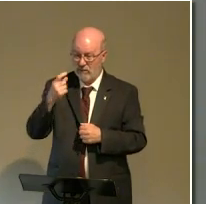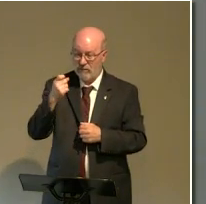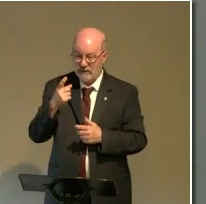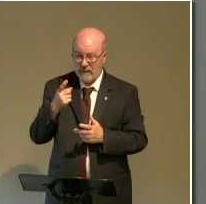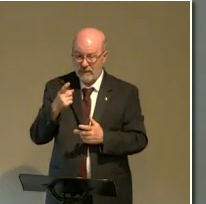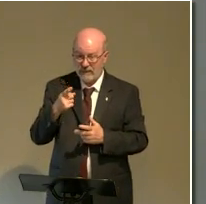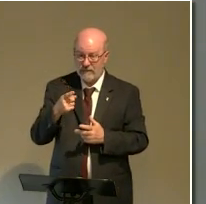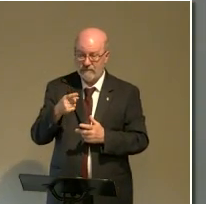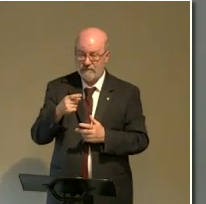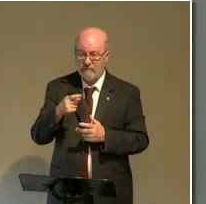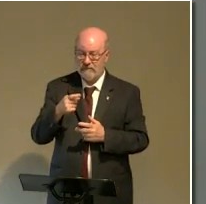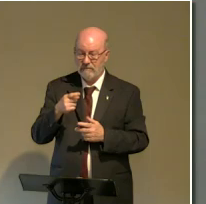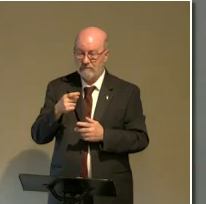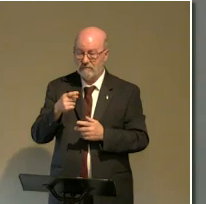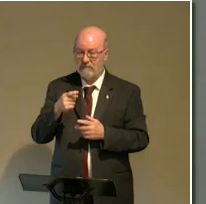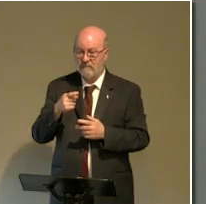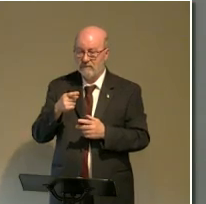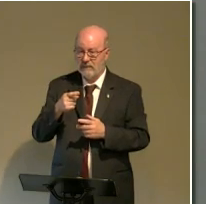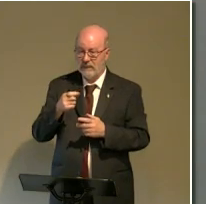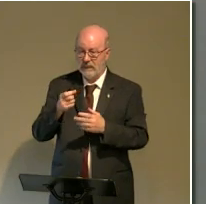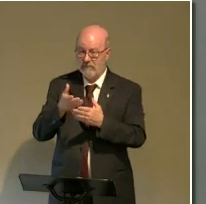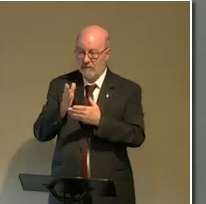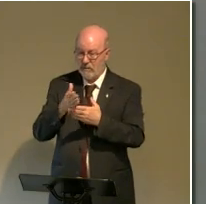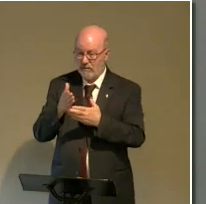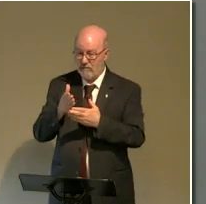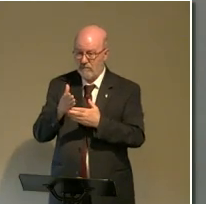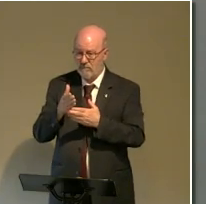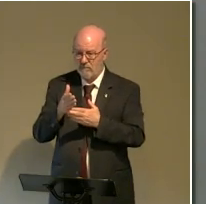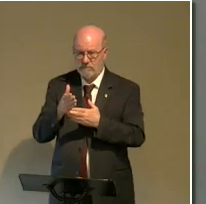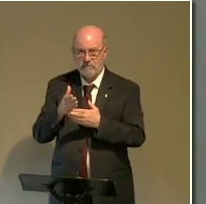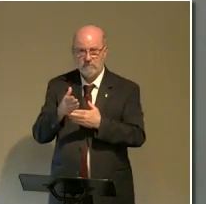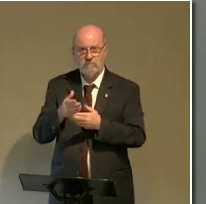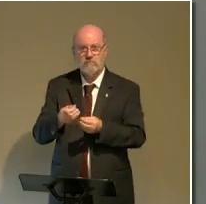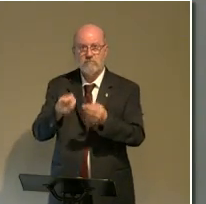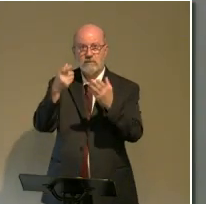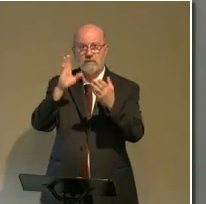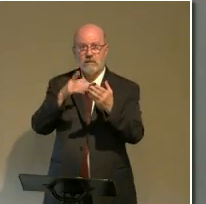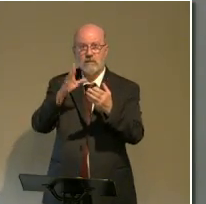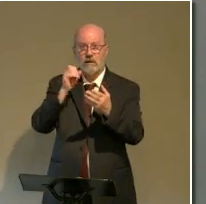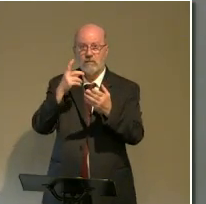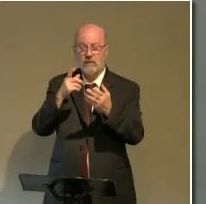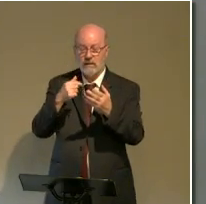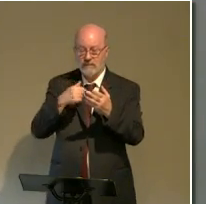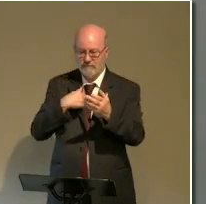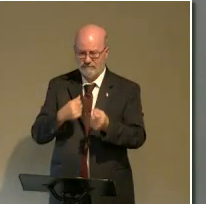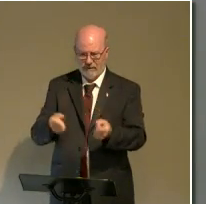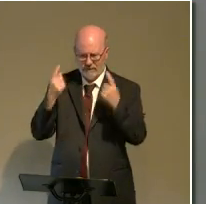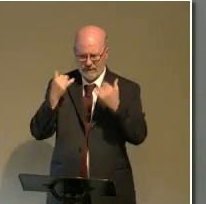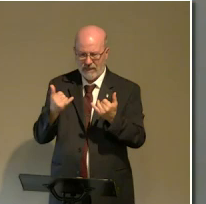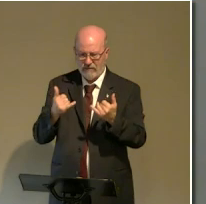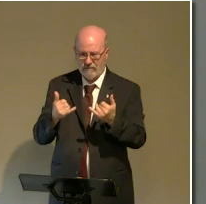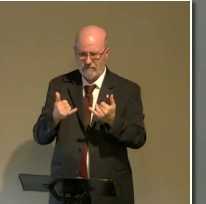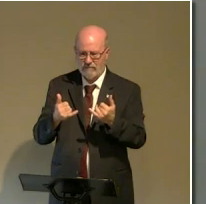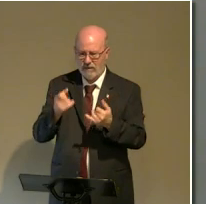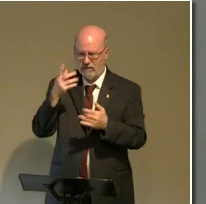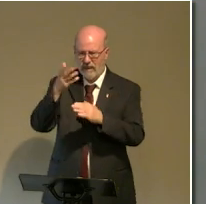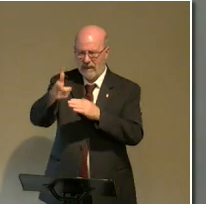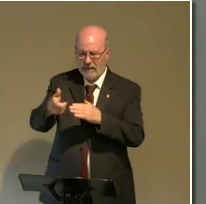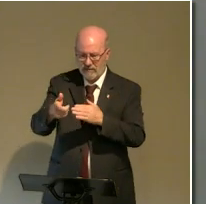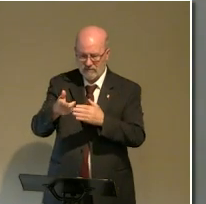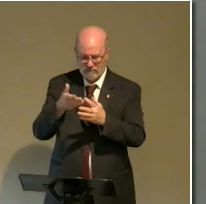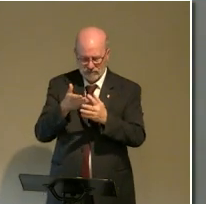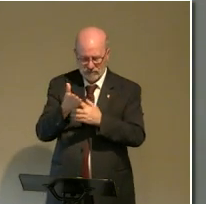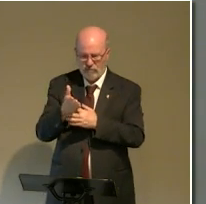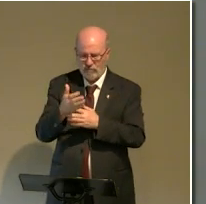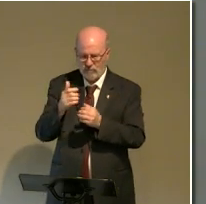understand, not understand, but just be okay with it. Say, leave it to God. He understands. If I don't understand now, I'm going to understand after. Let's just get